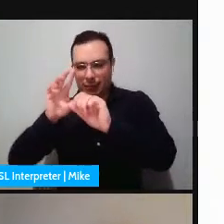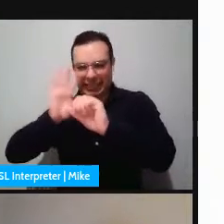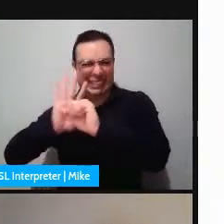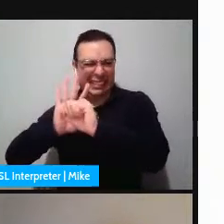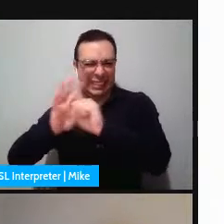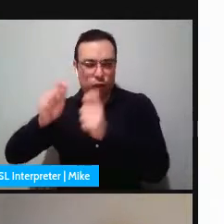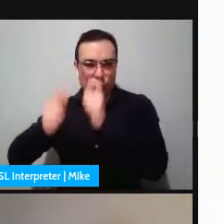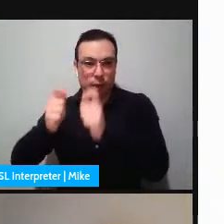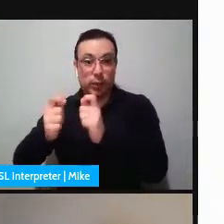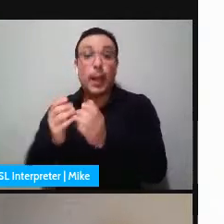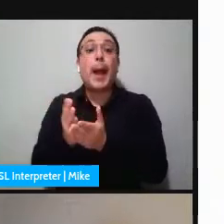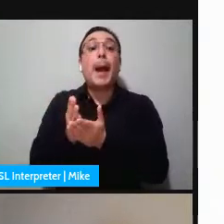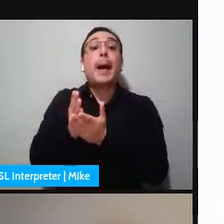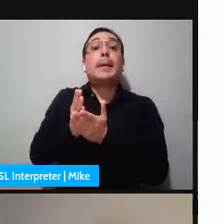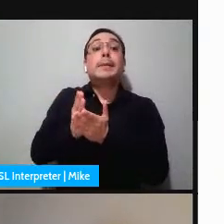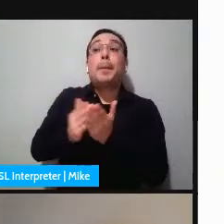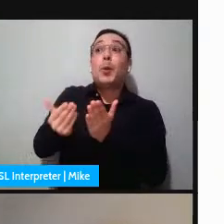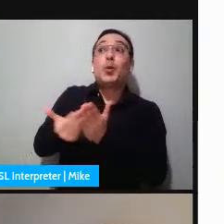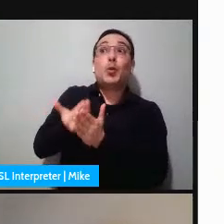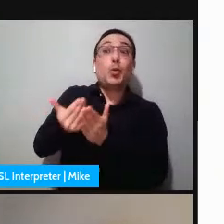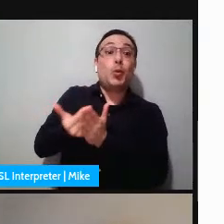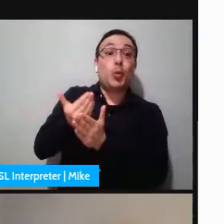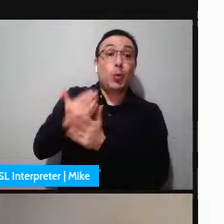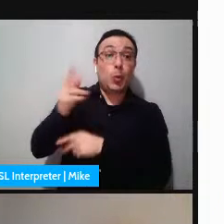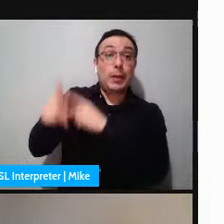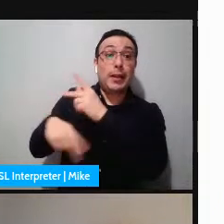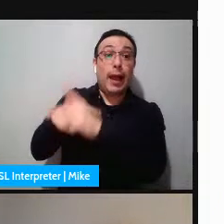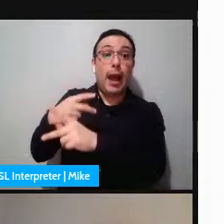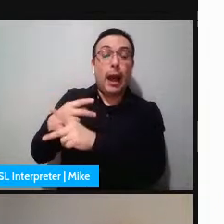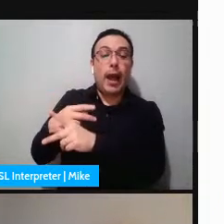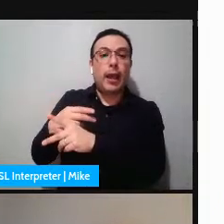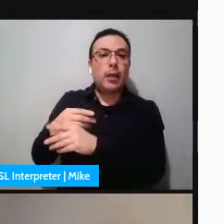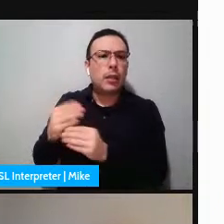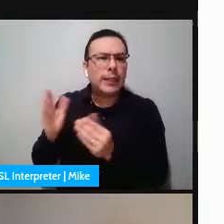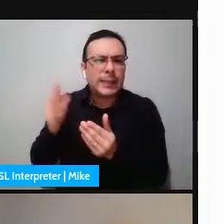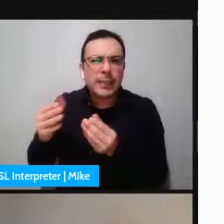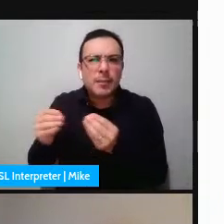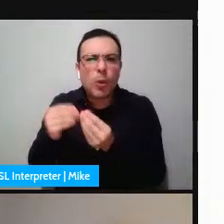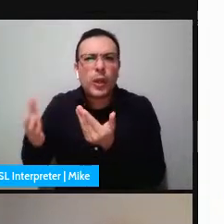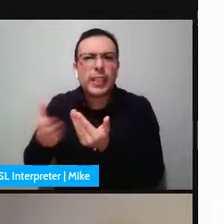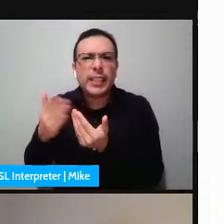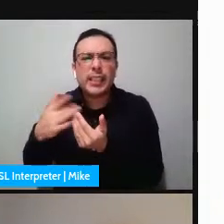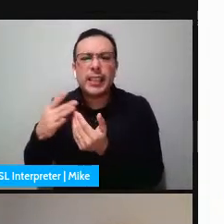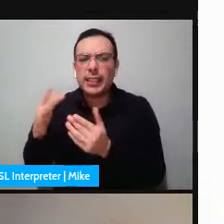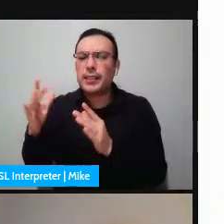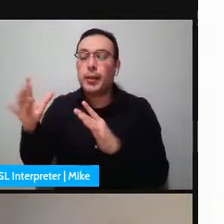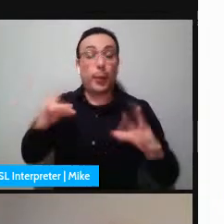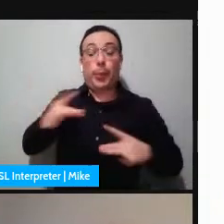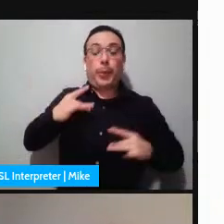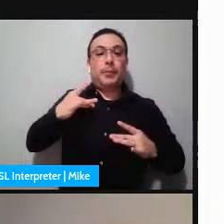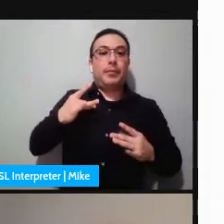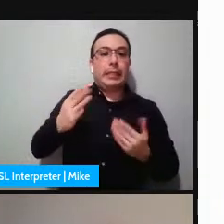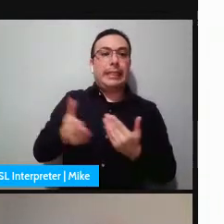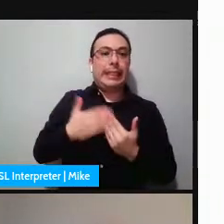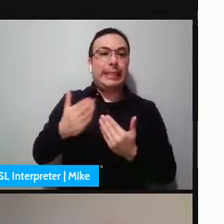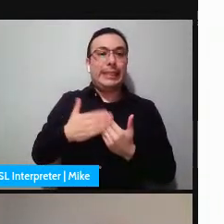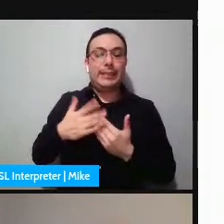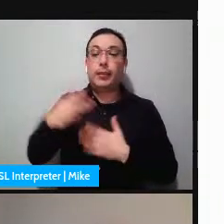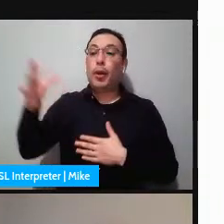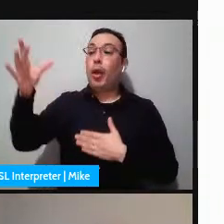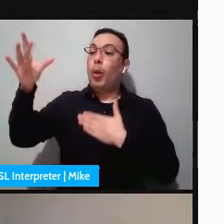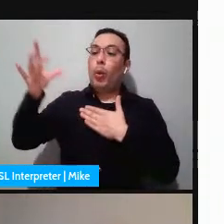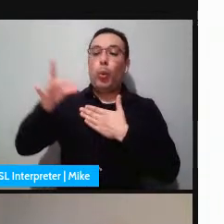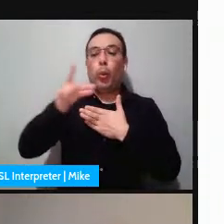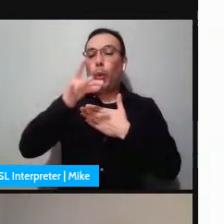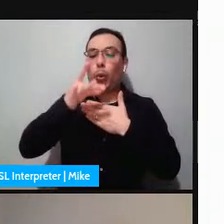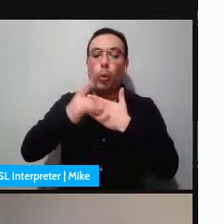easily, which may lead to more cases of COVID-19. And it could strain the healthcare system, which makes it more important that we get